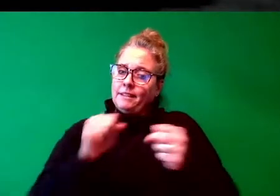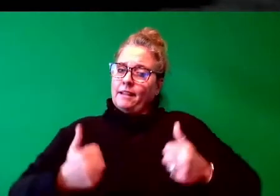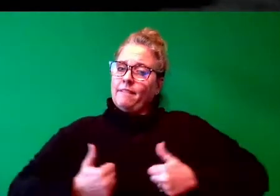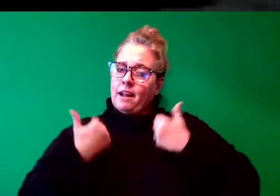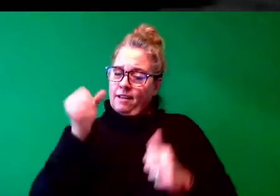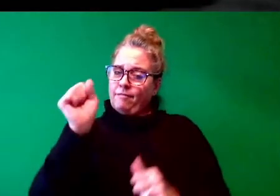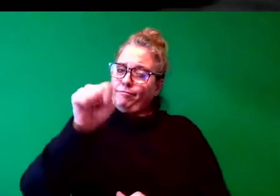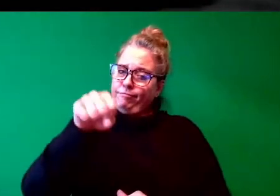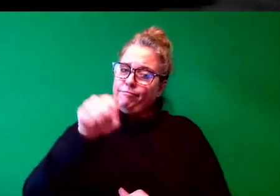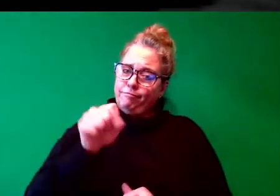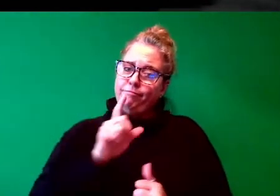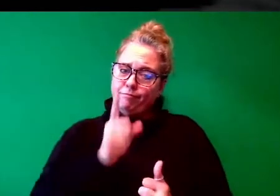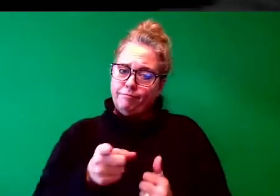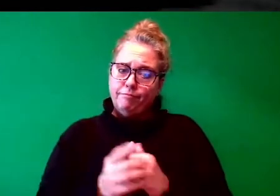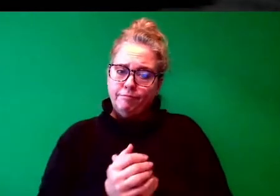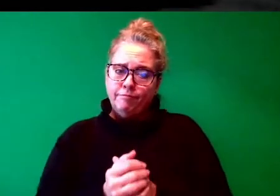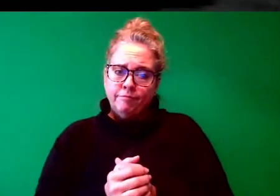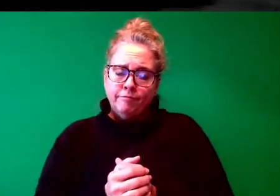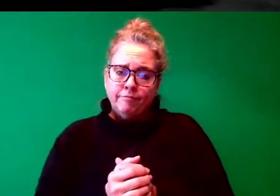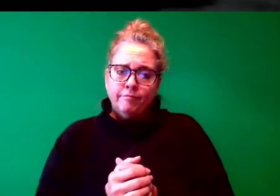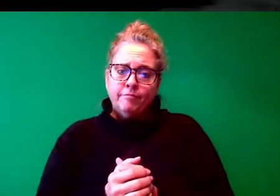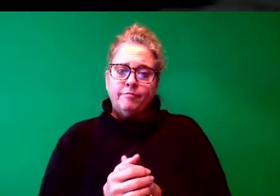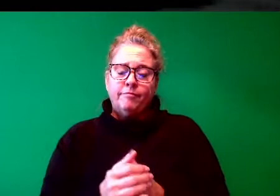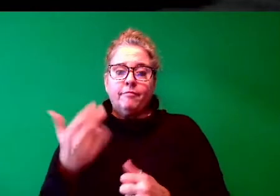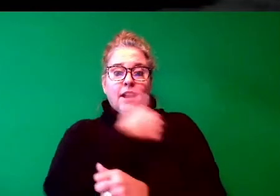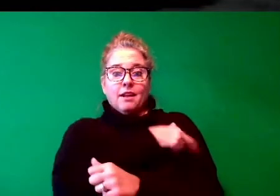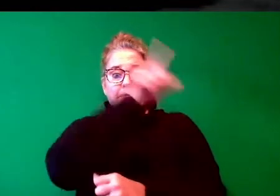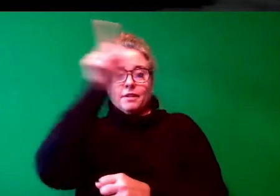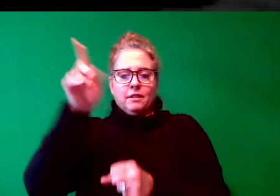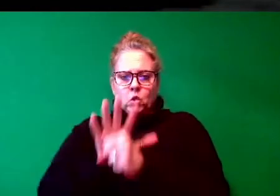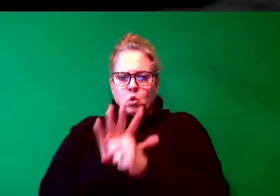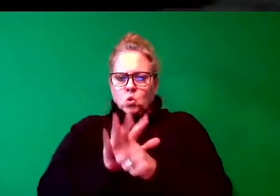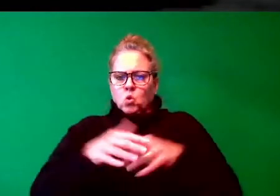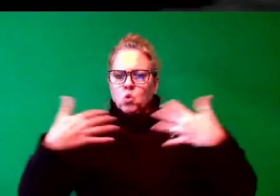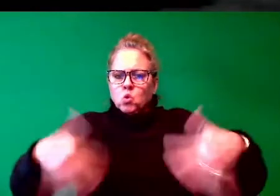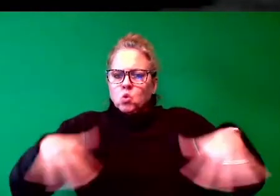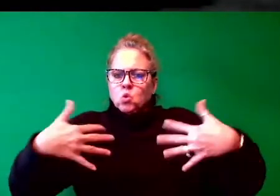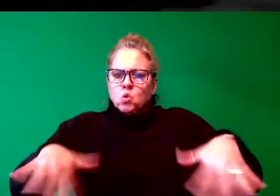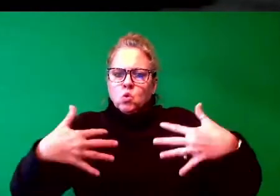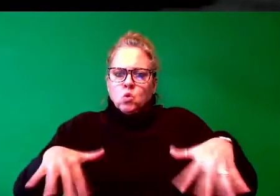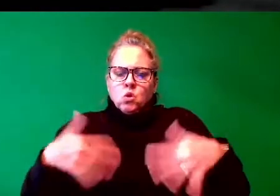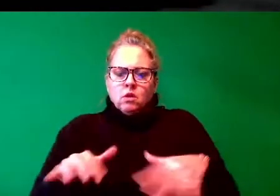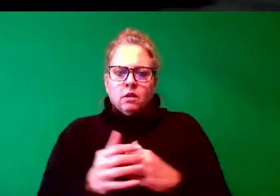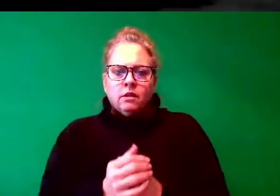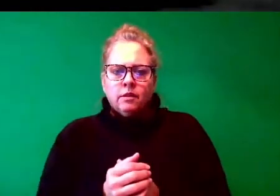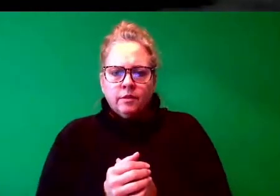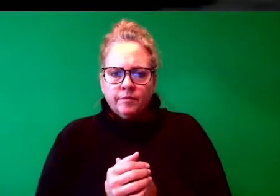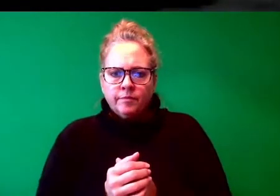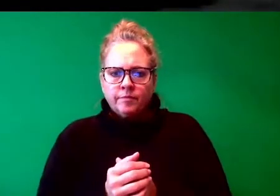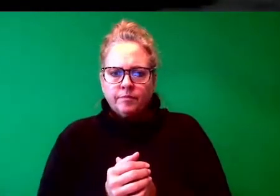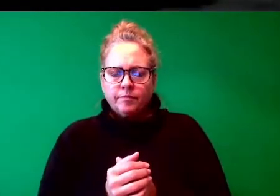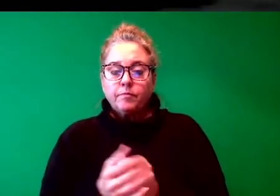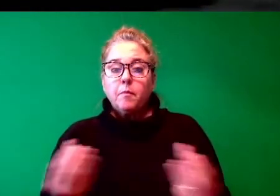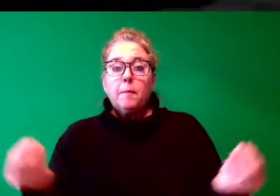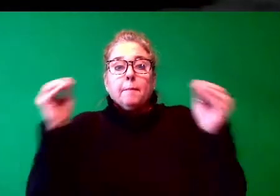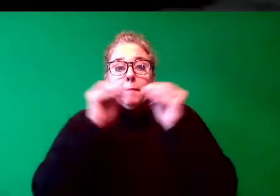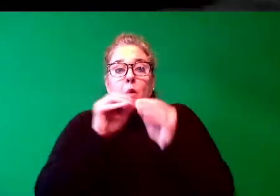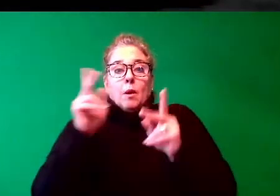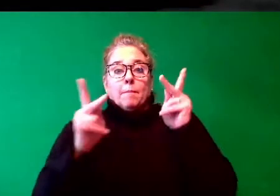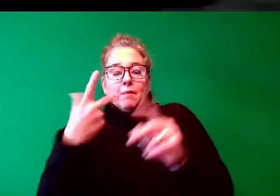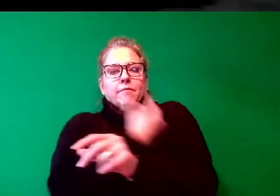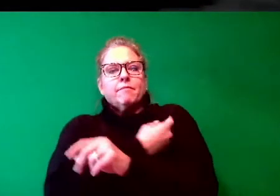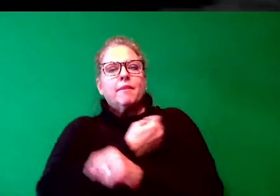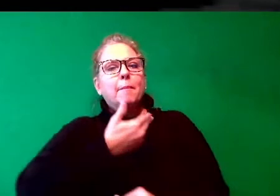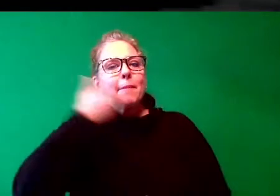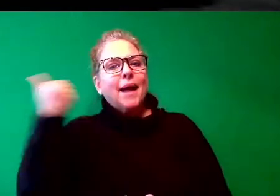that the more people vaccinated, the better. Whatever that number is, 90%, 100%, the more people, the